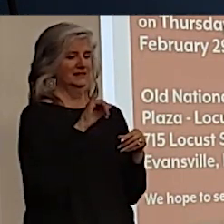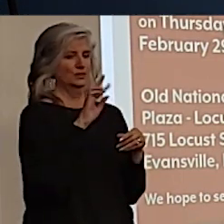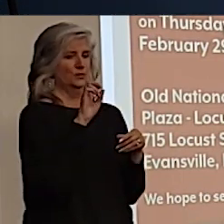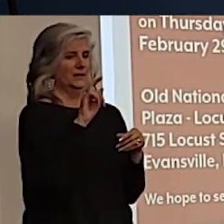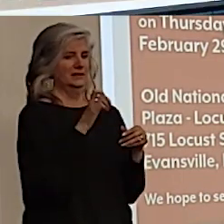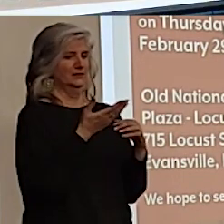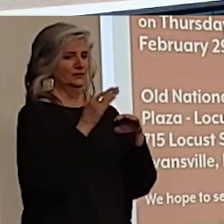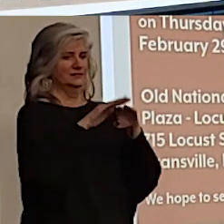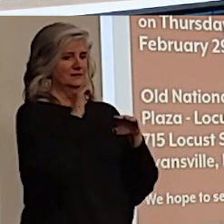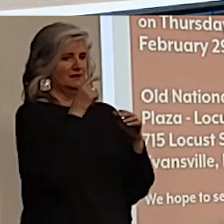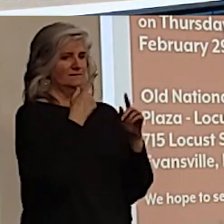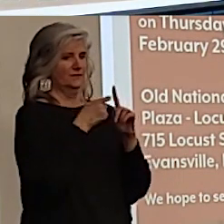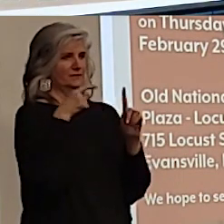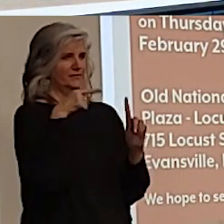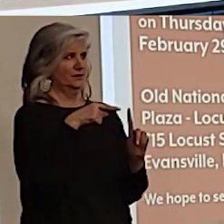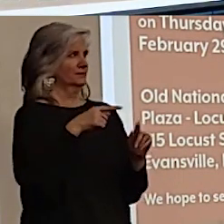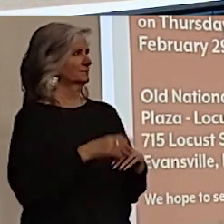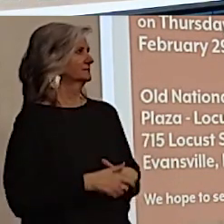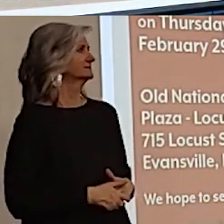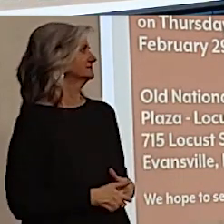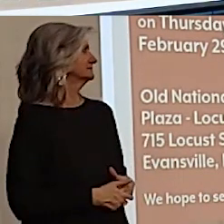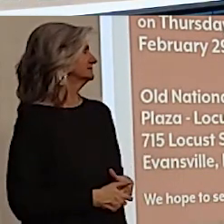from.